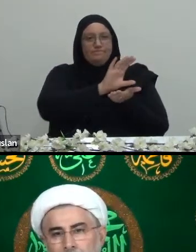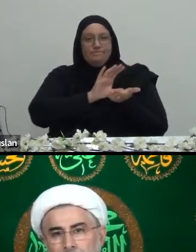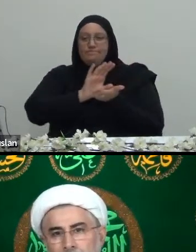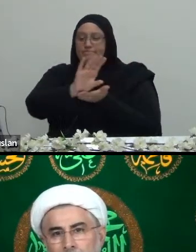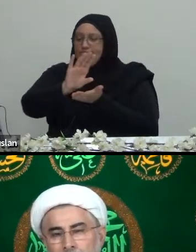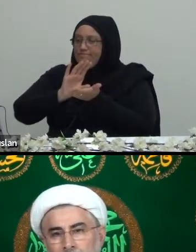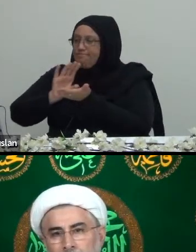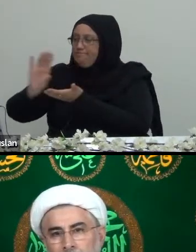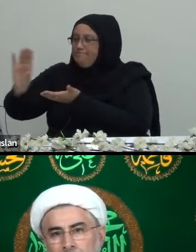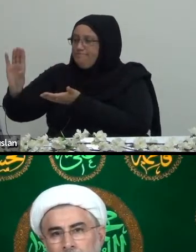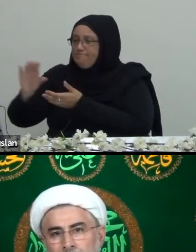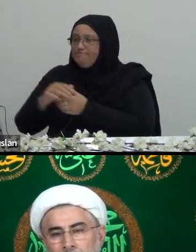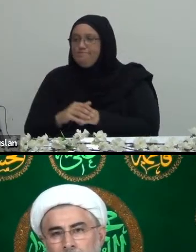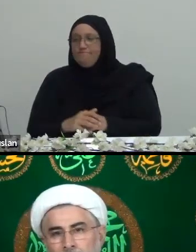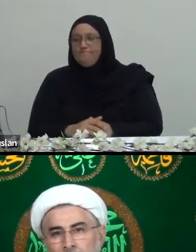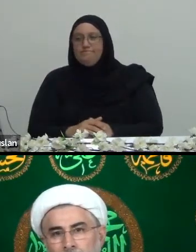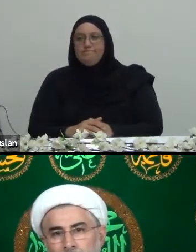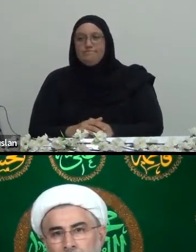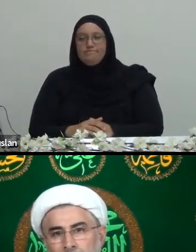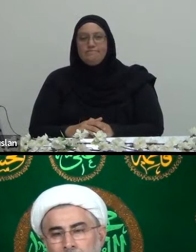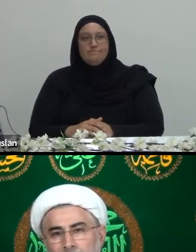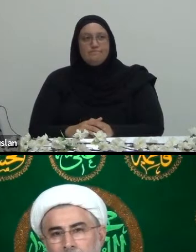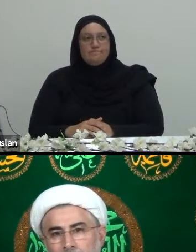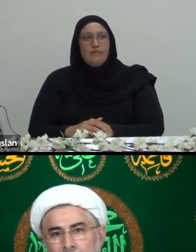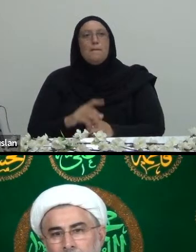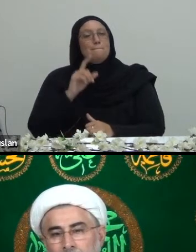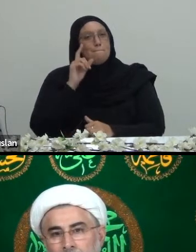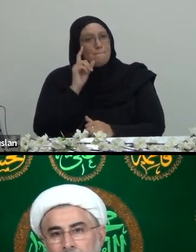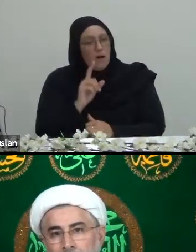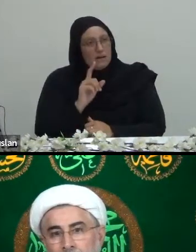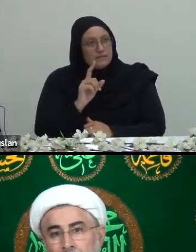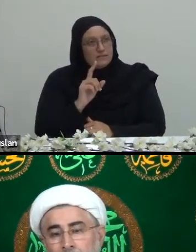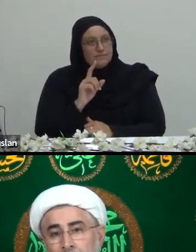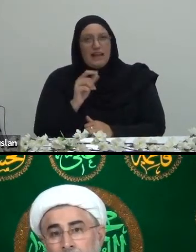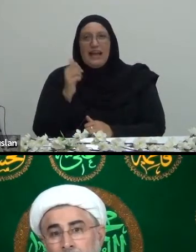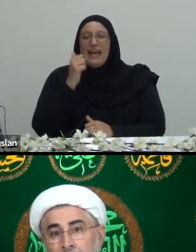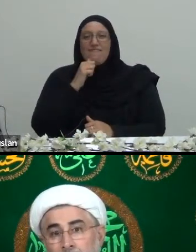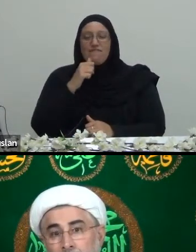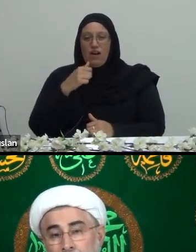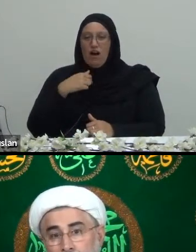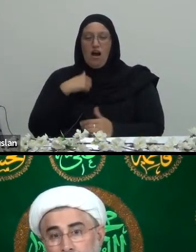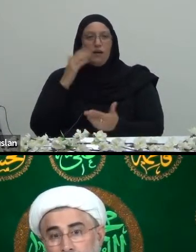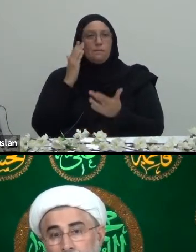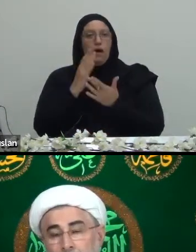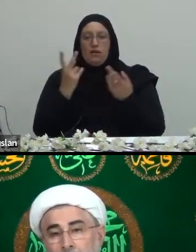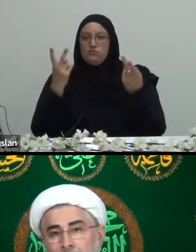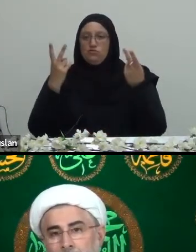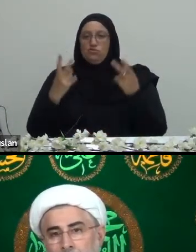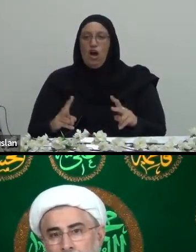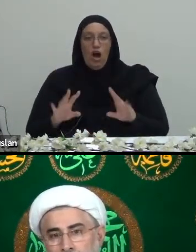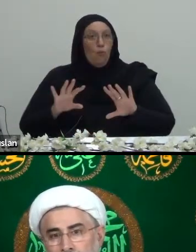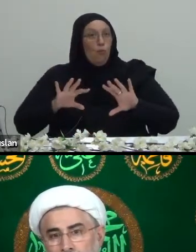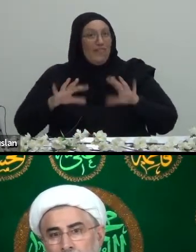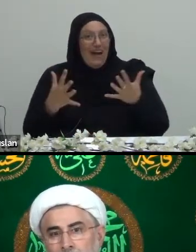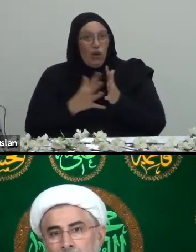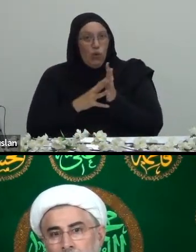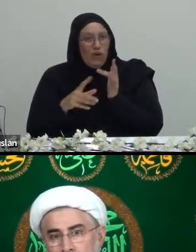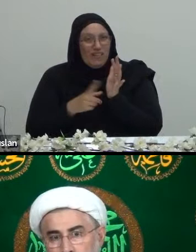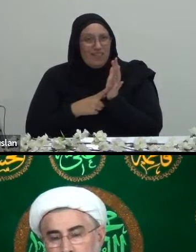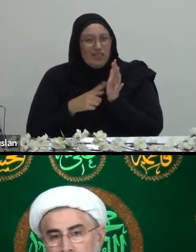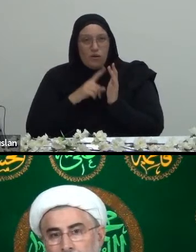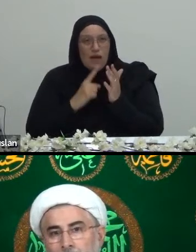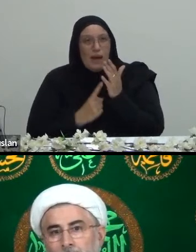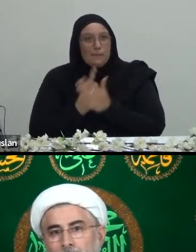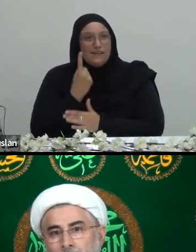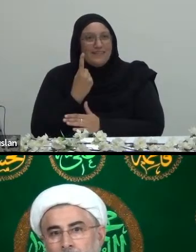estate and so on and so on. However, if you pass away, if you die without having prepared a will, then the